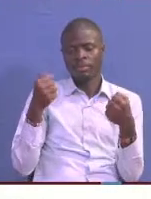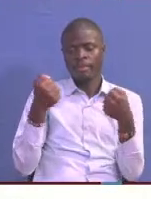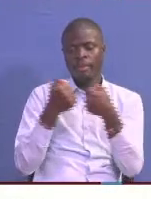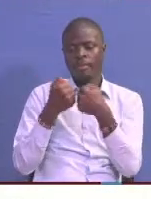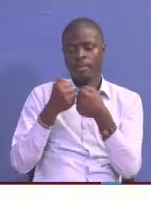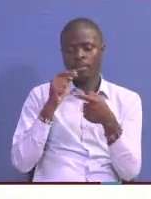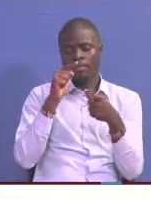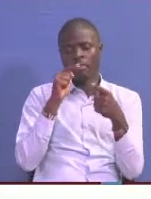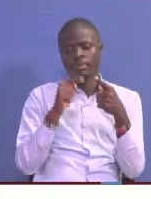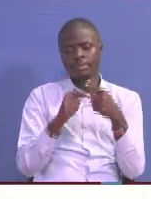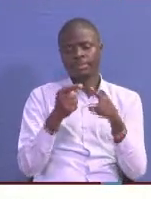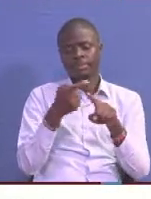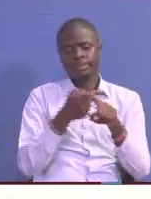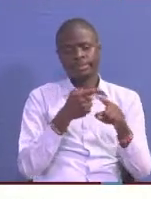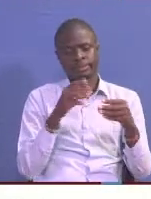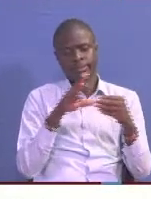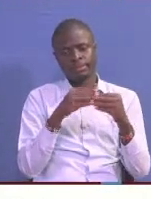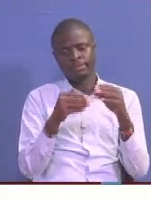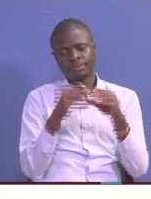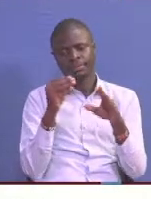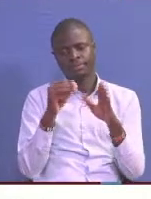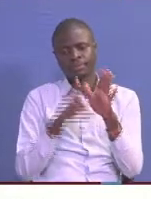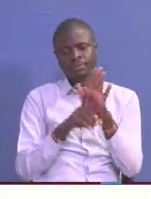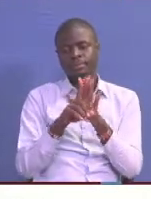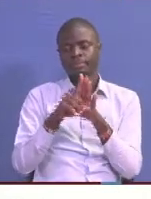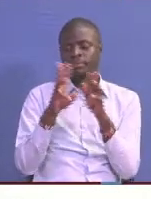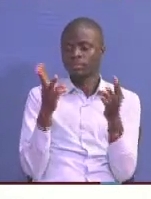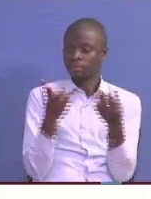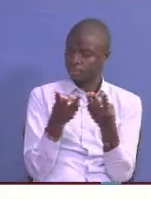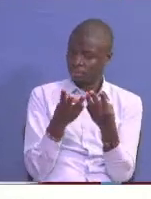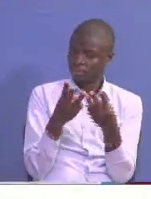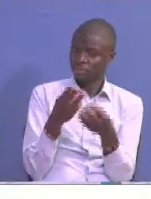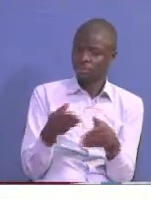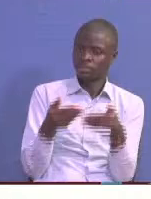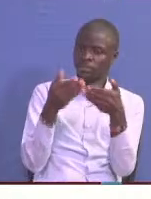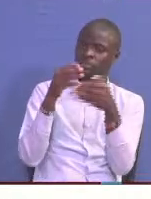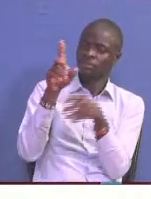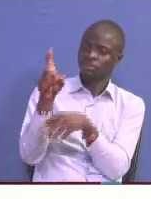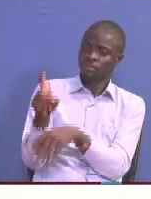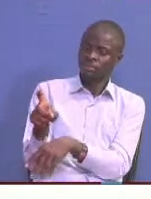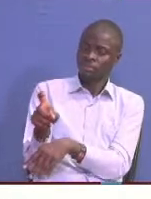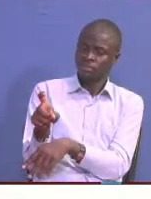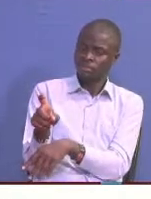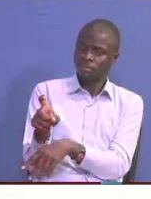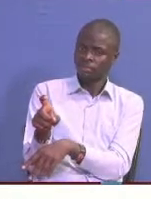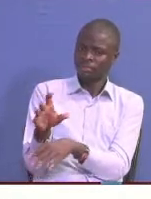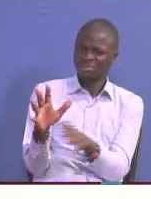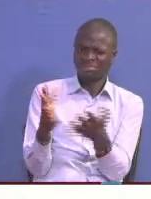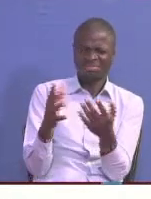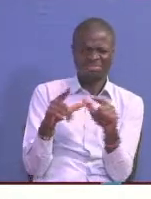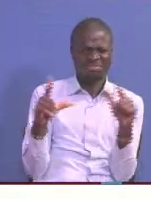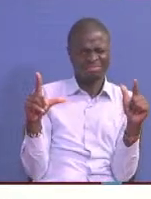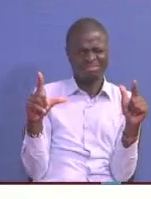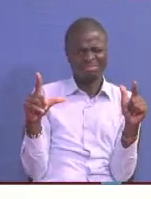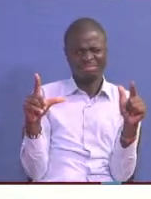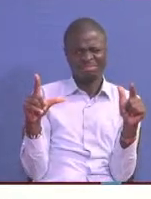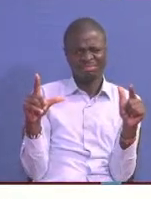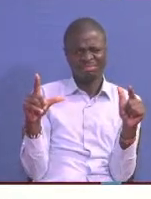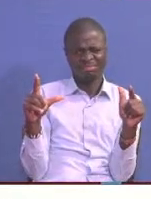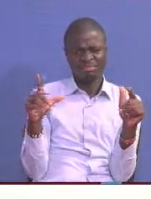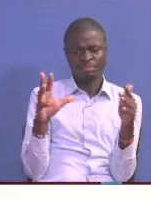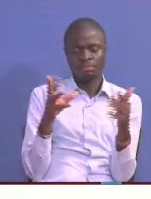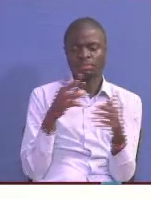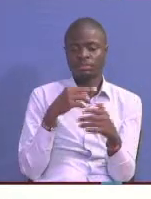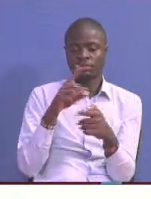from innovators in the developed world. And so he posed a question, how long are